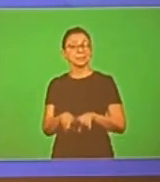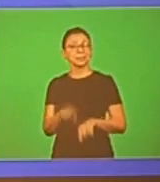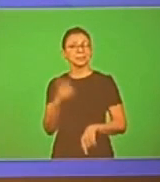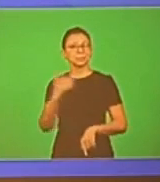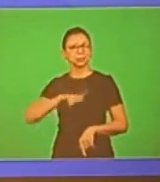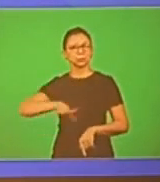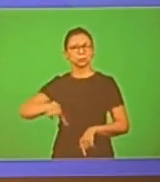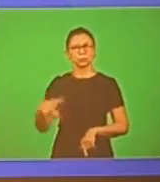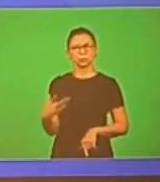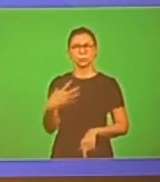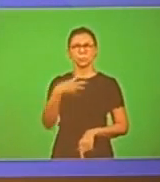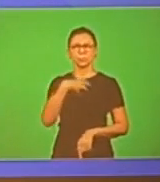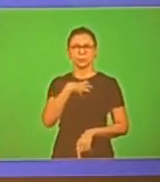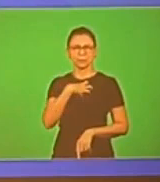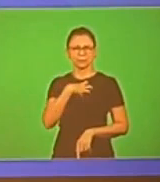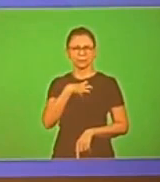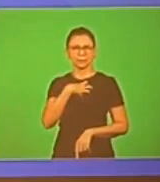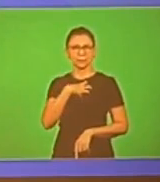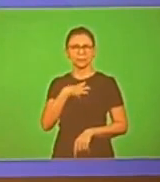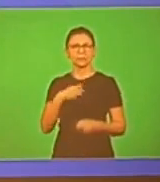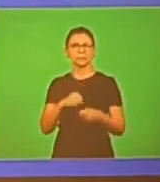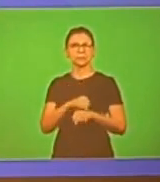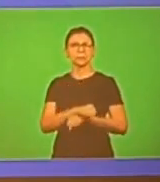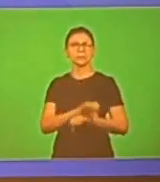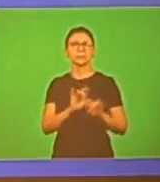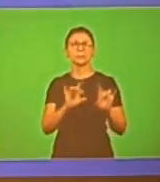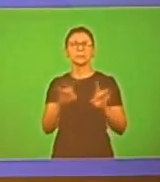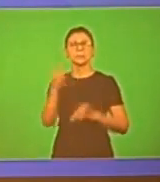also Prado in Bahia,